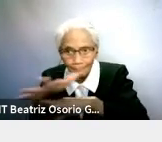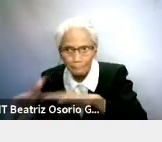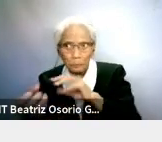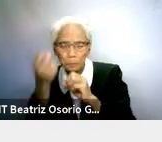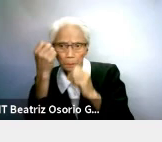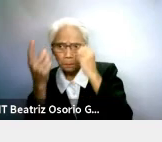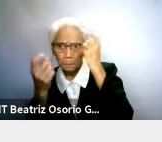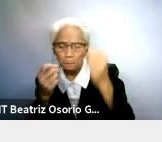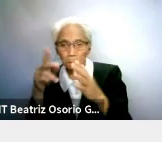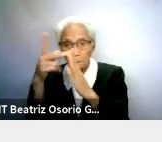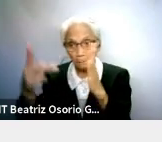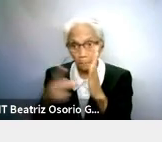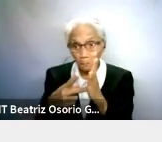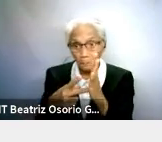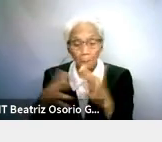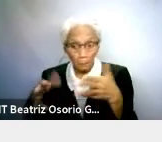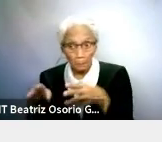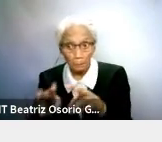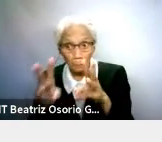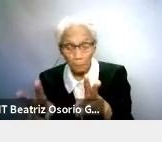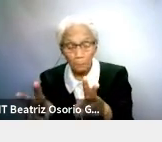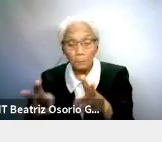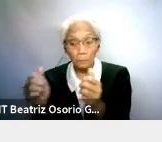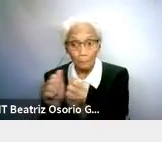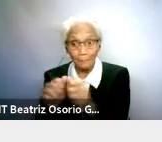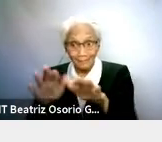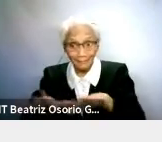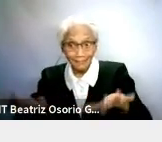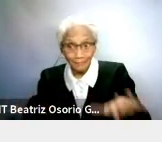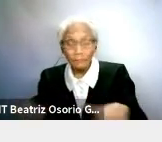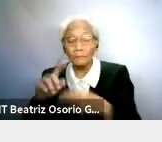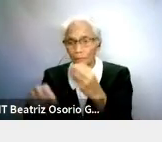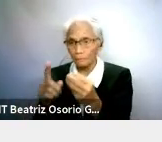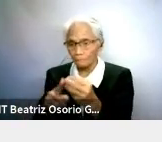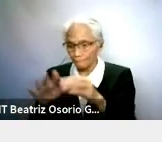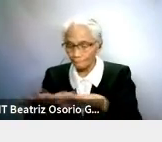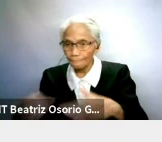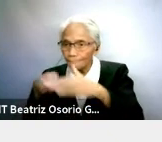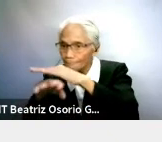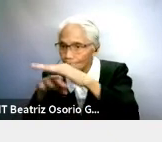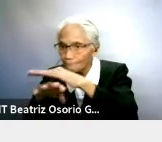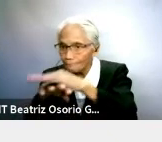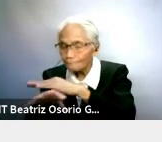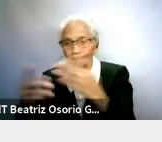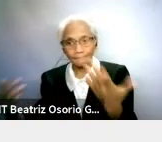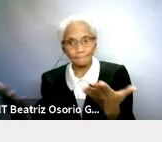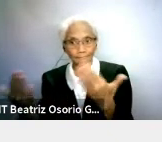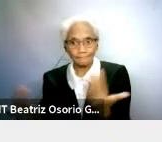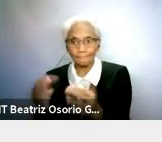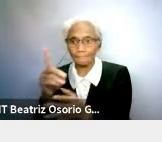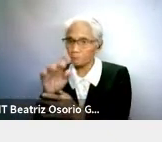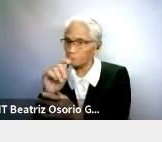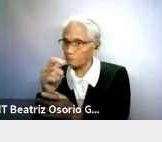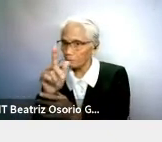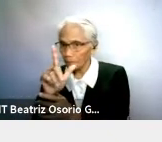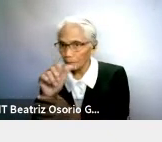and strategy in consultation with children regarding children's access to the digital world, and to